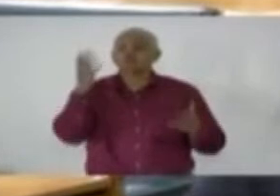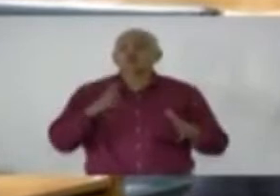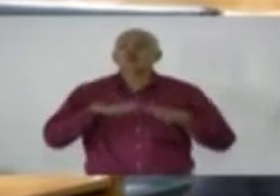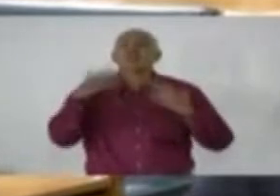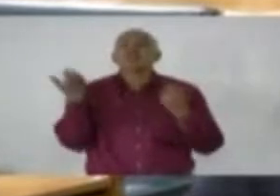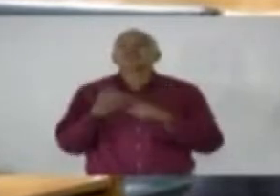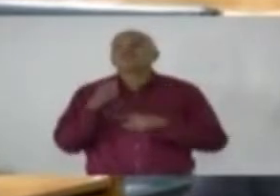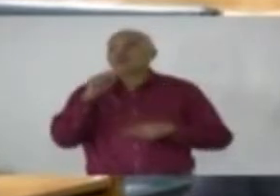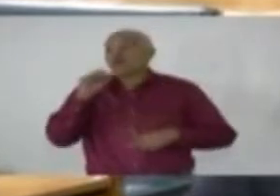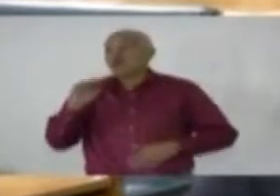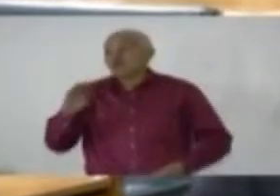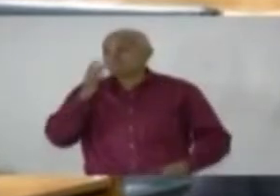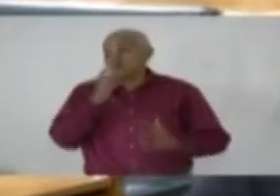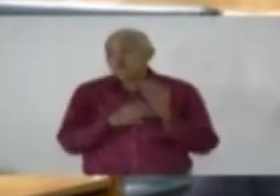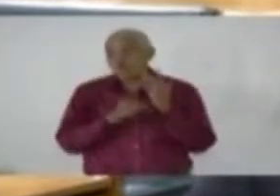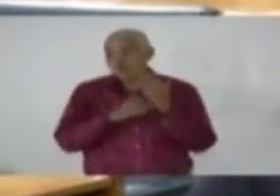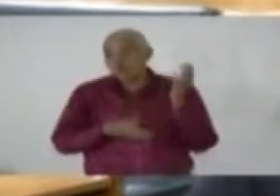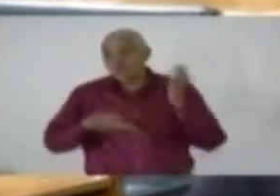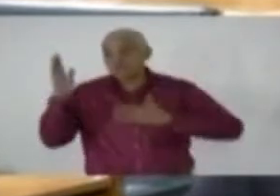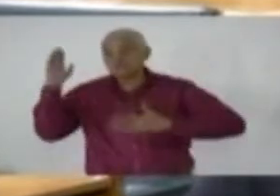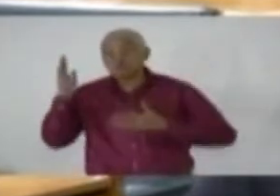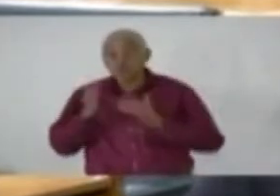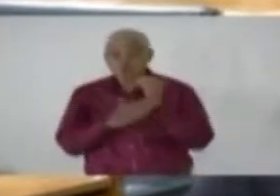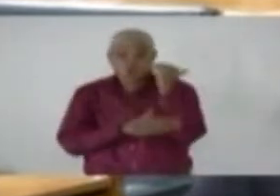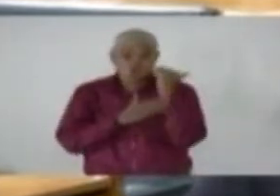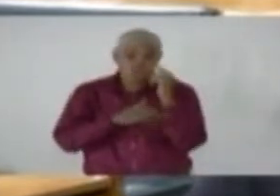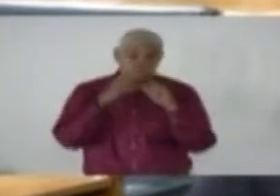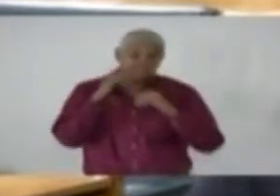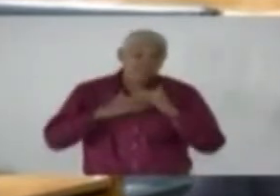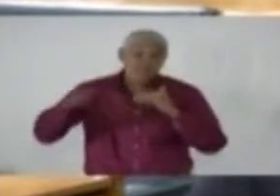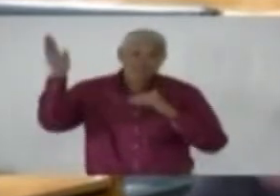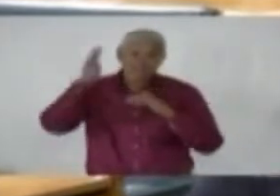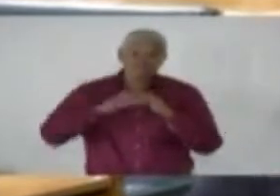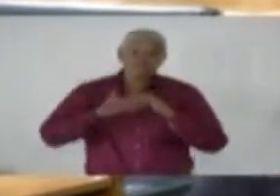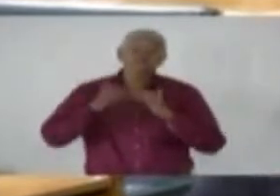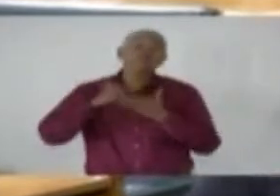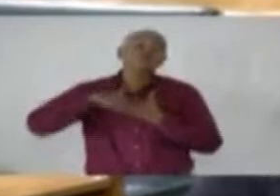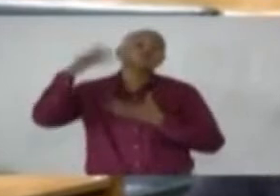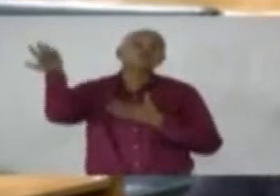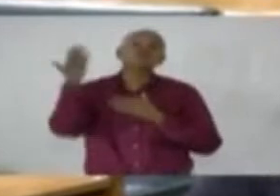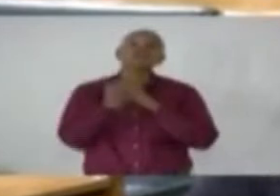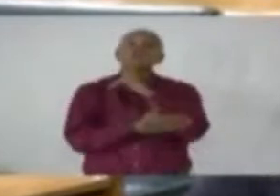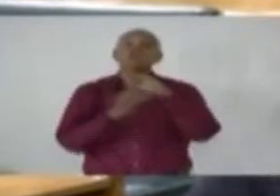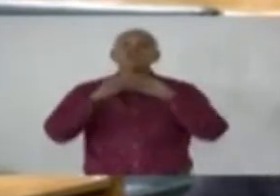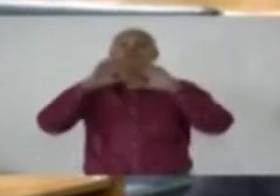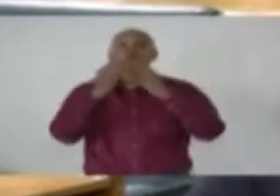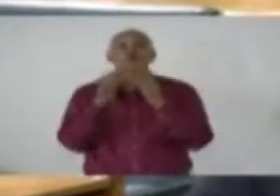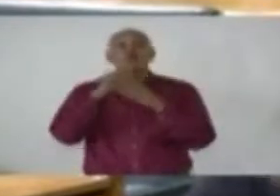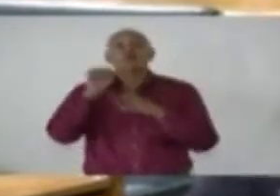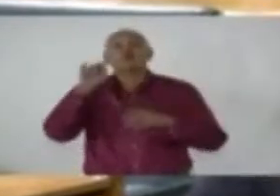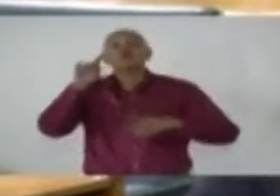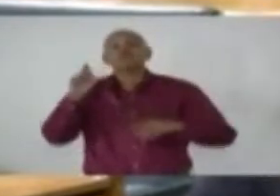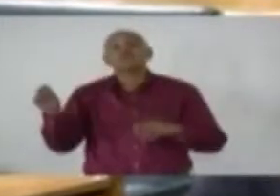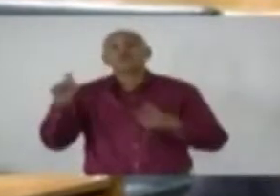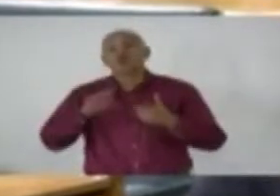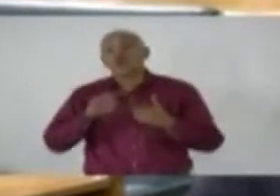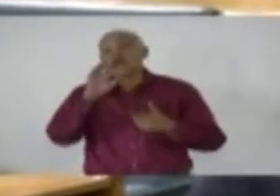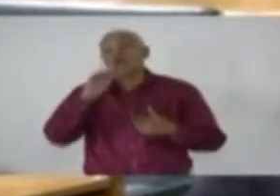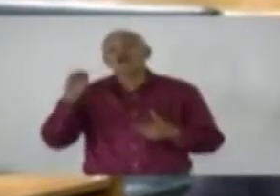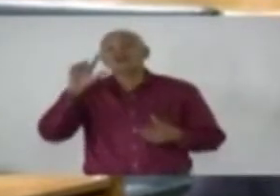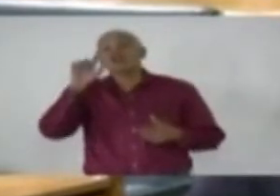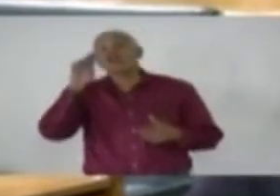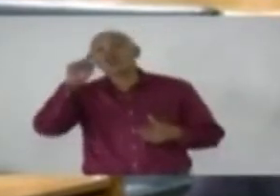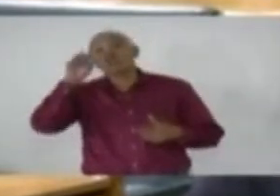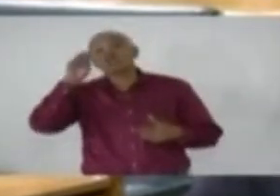oil exporting countries ahead of Jamaica. The richest countries in the world, including Singapore and Luxembourg, are